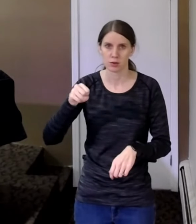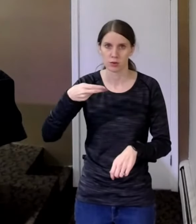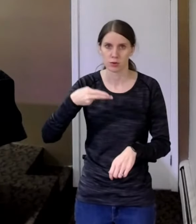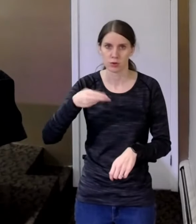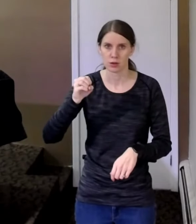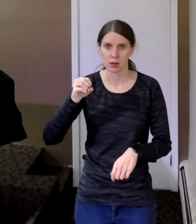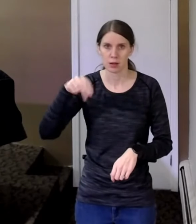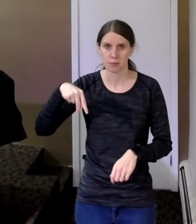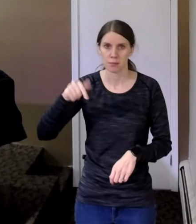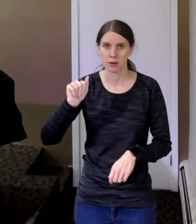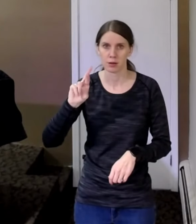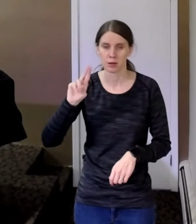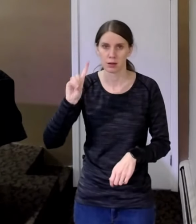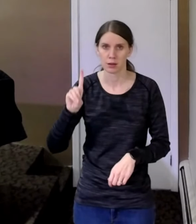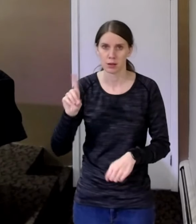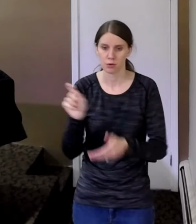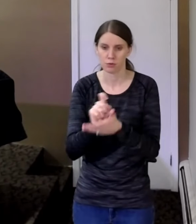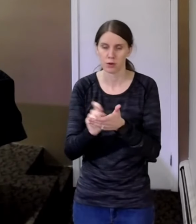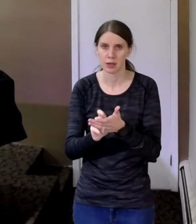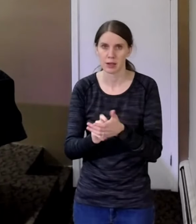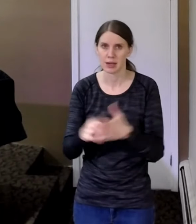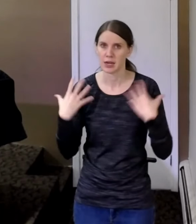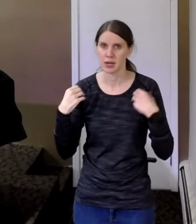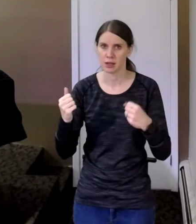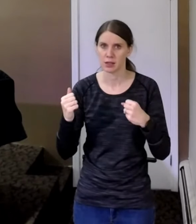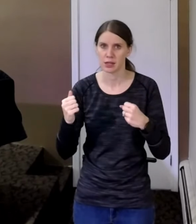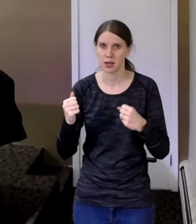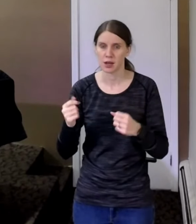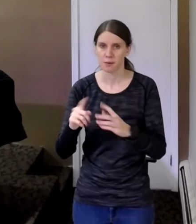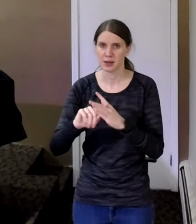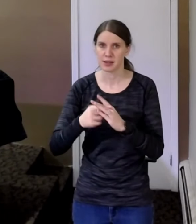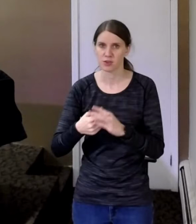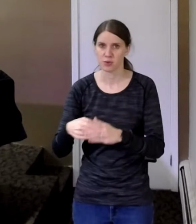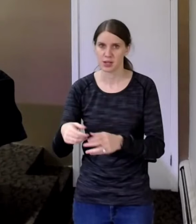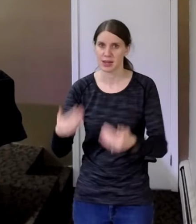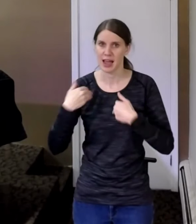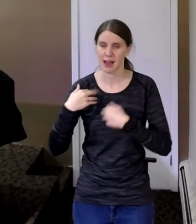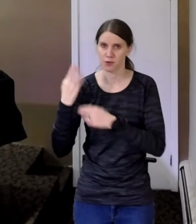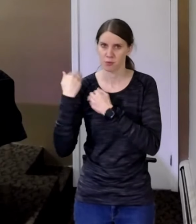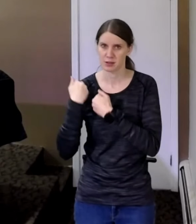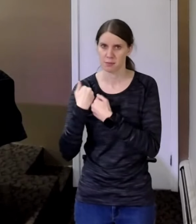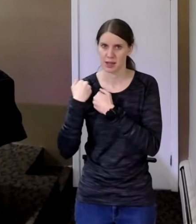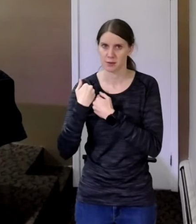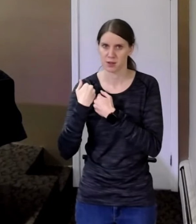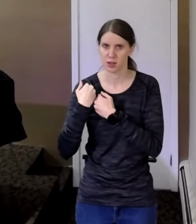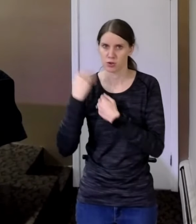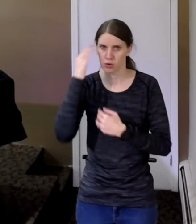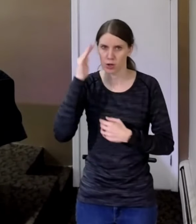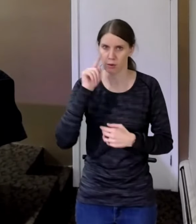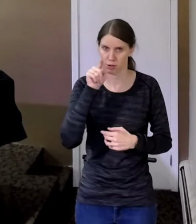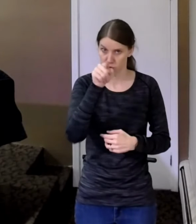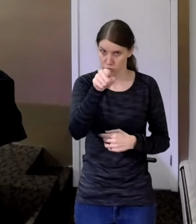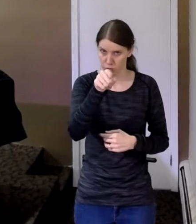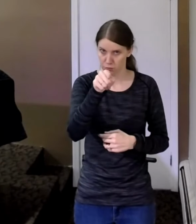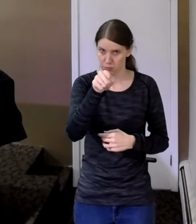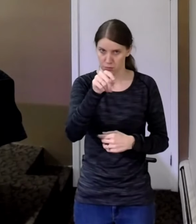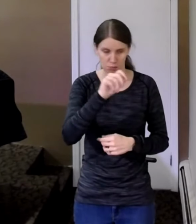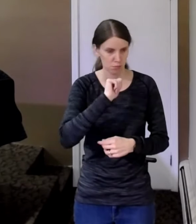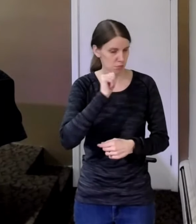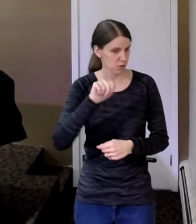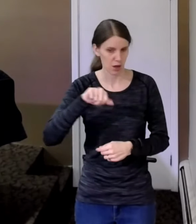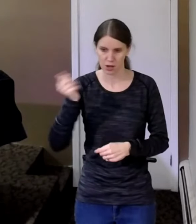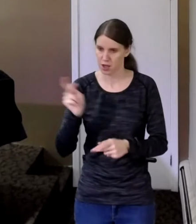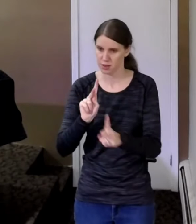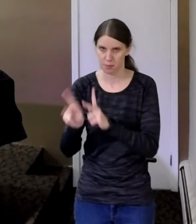"Healing comes from taking responsibility. To realize that it is you and no one else